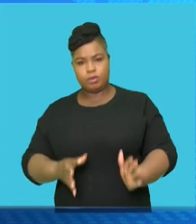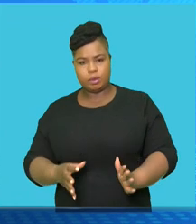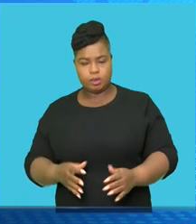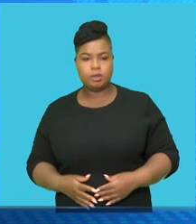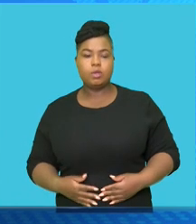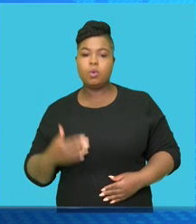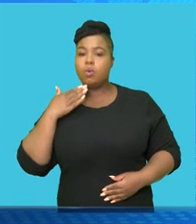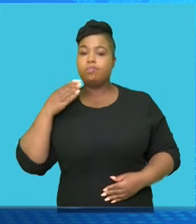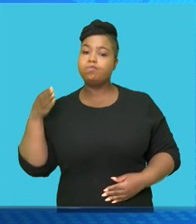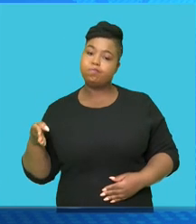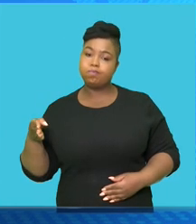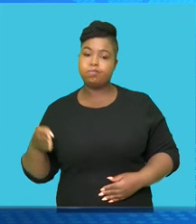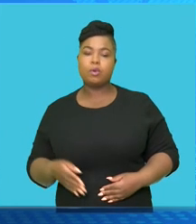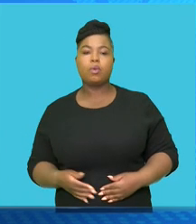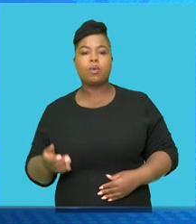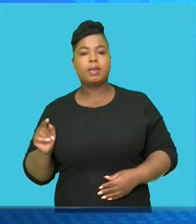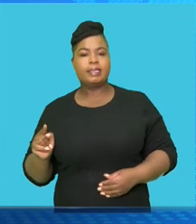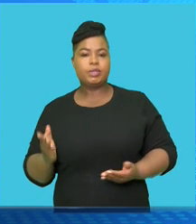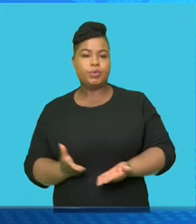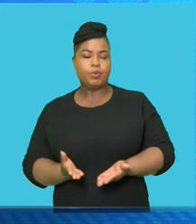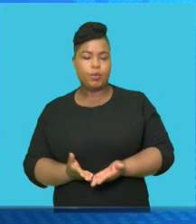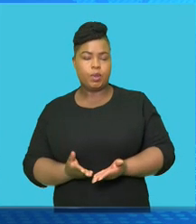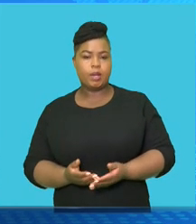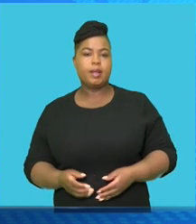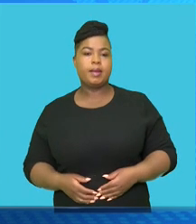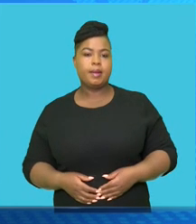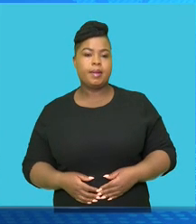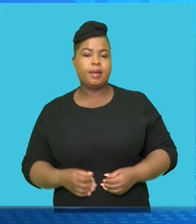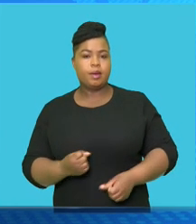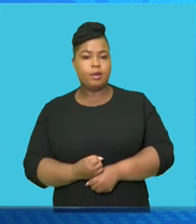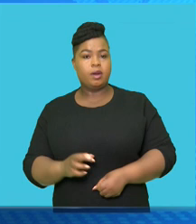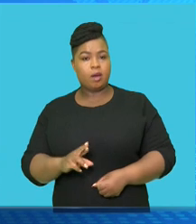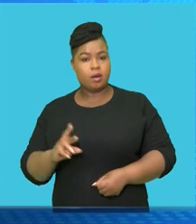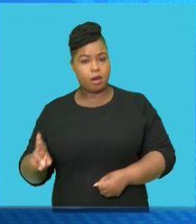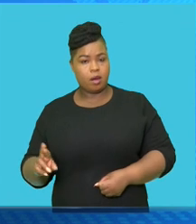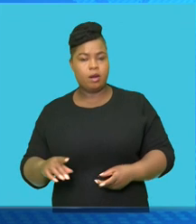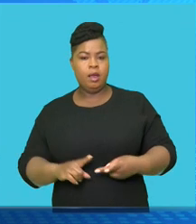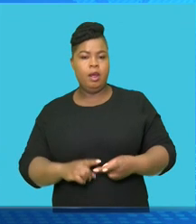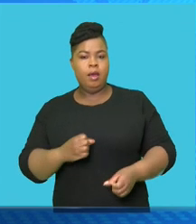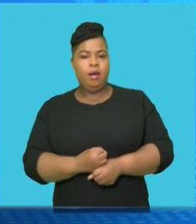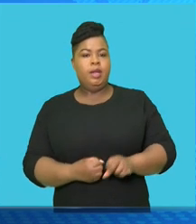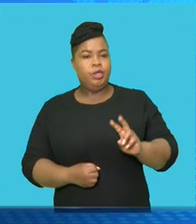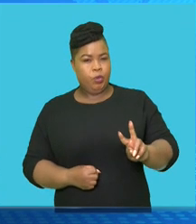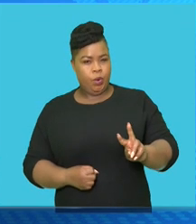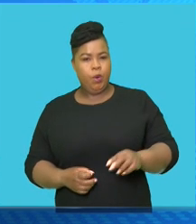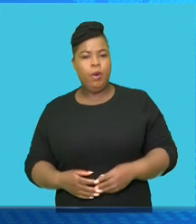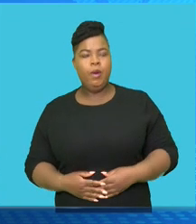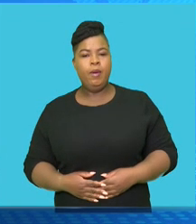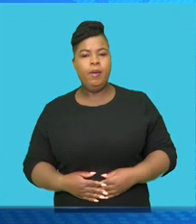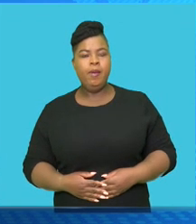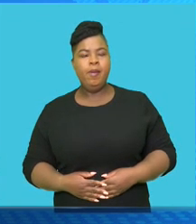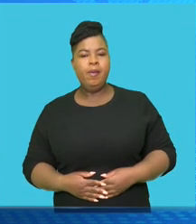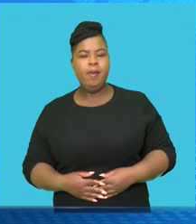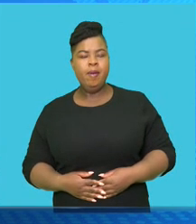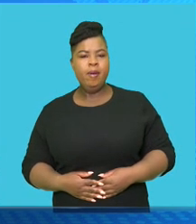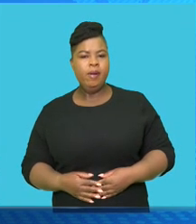enrolled at the third school that is a grade rr and grade two has been escalating